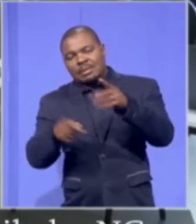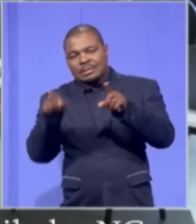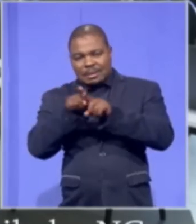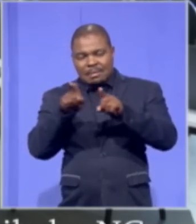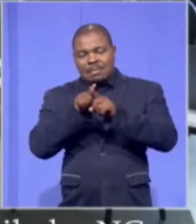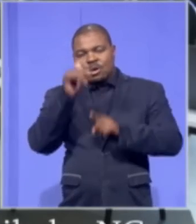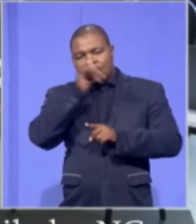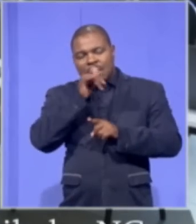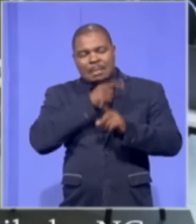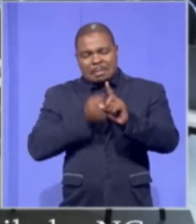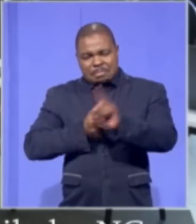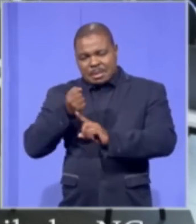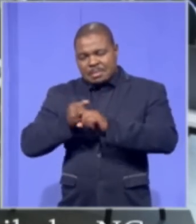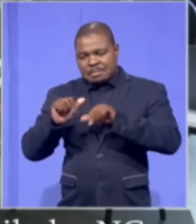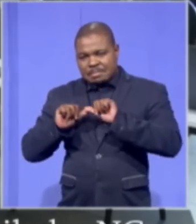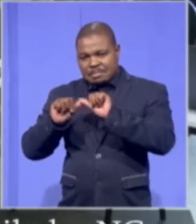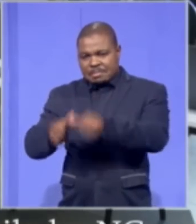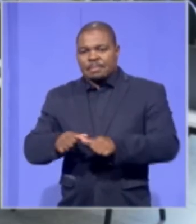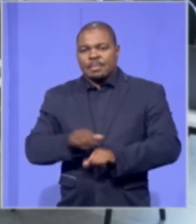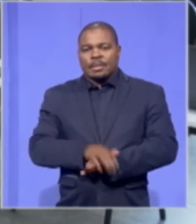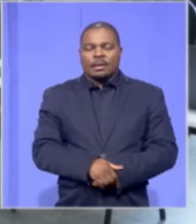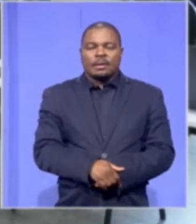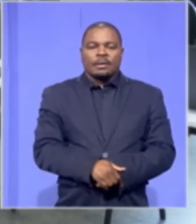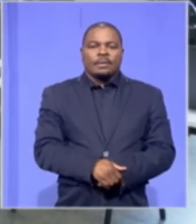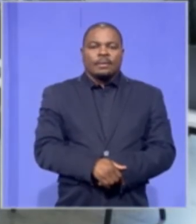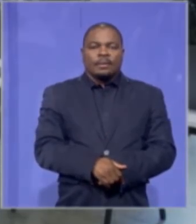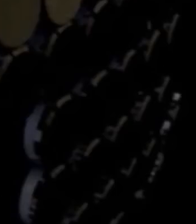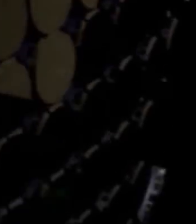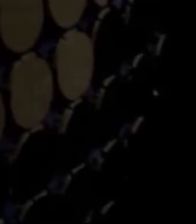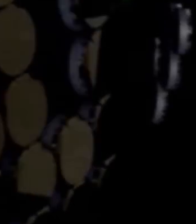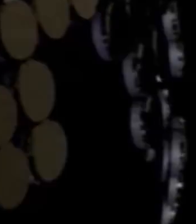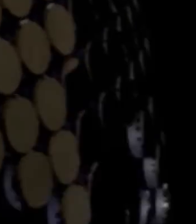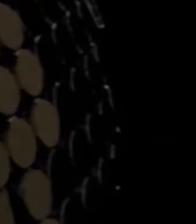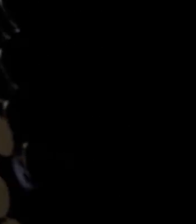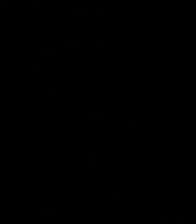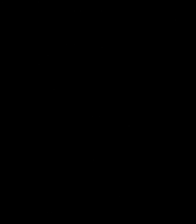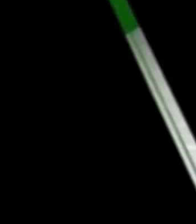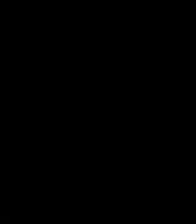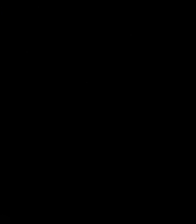Thabiso Khadebe, ditaba tsa SABC, Kimberley.